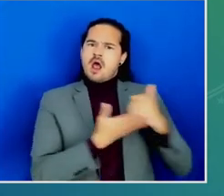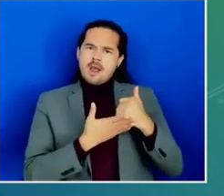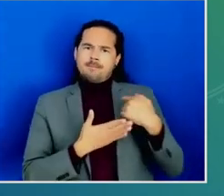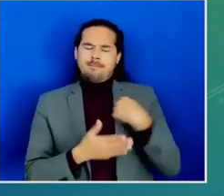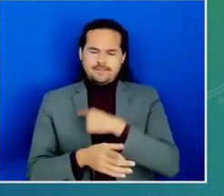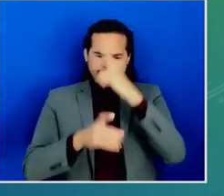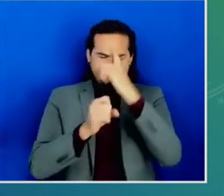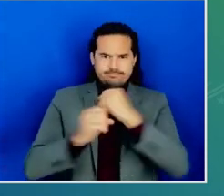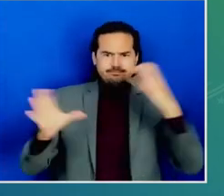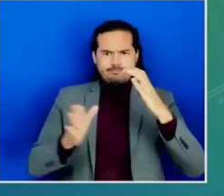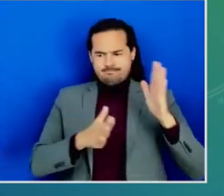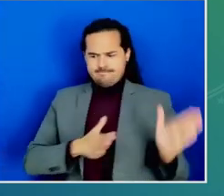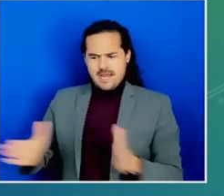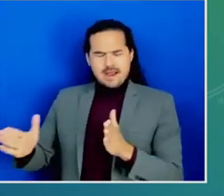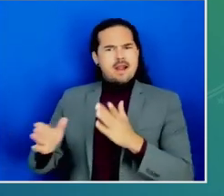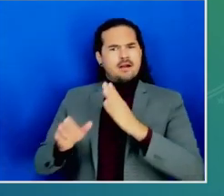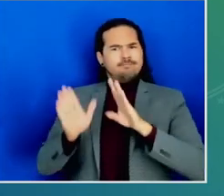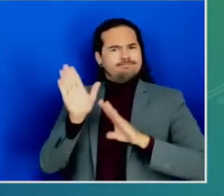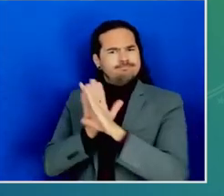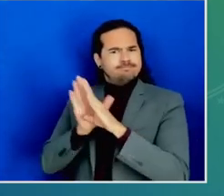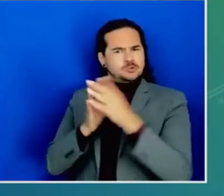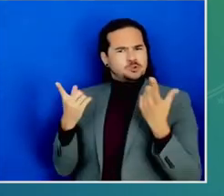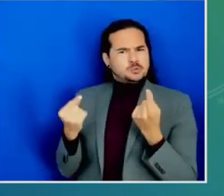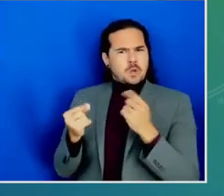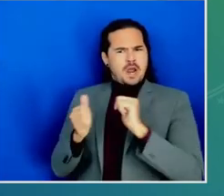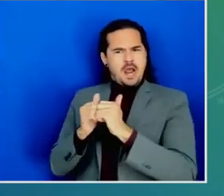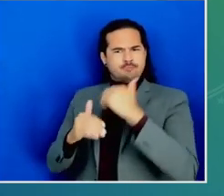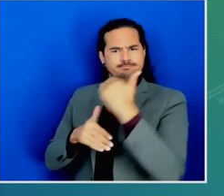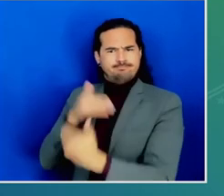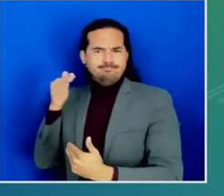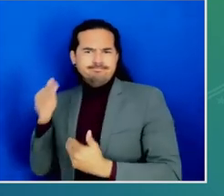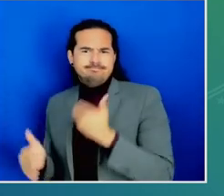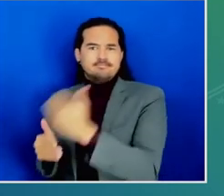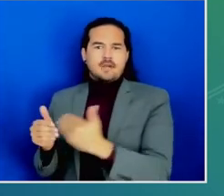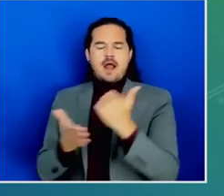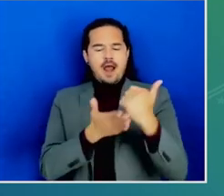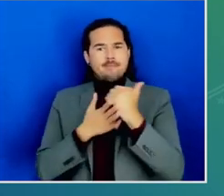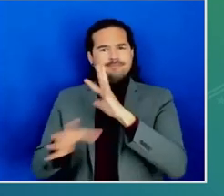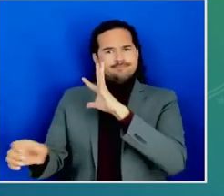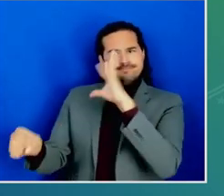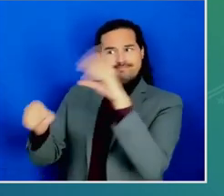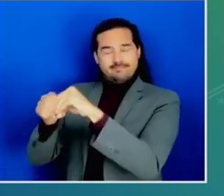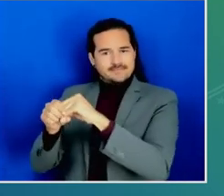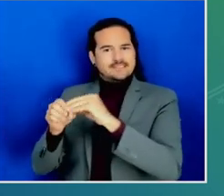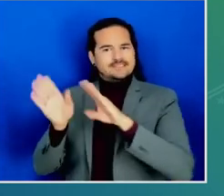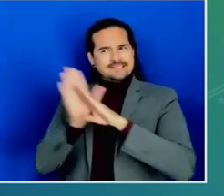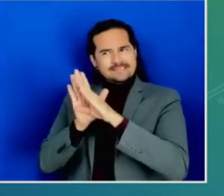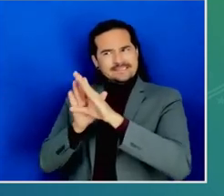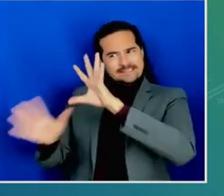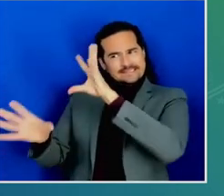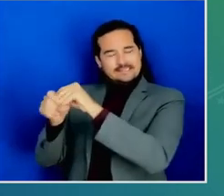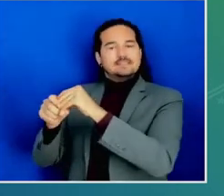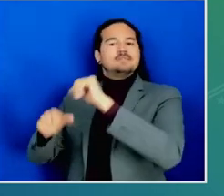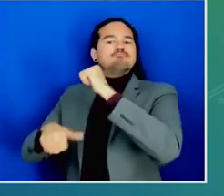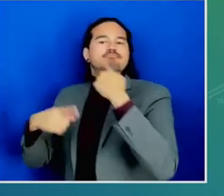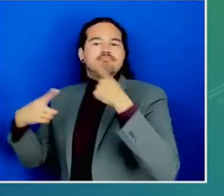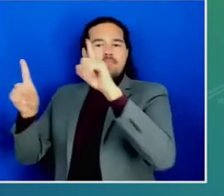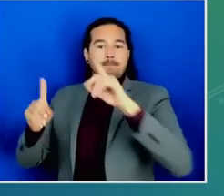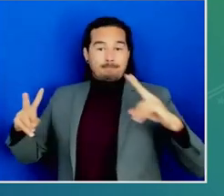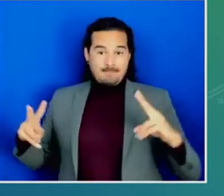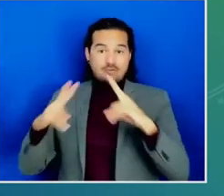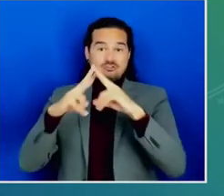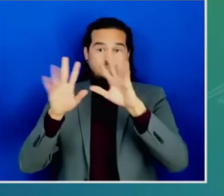and implement our climate action plan and secure the Paris Climate Agreement. He currently serves as New York